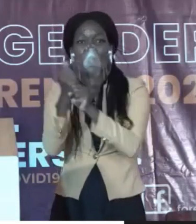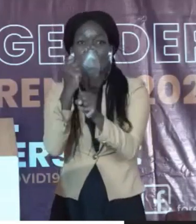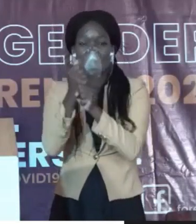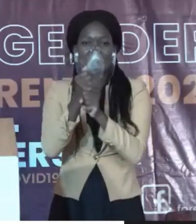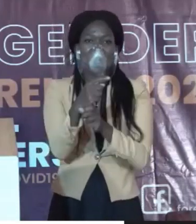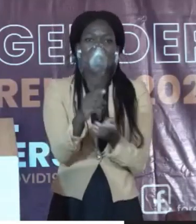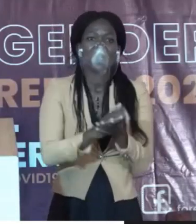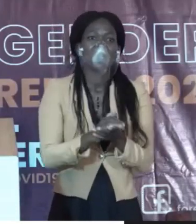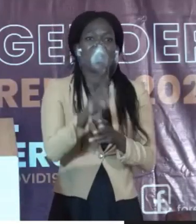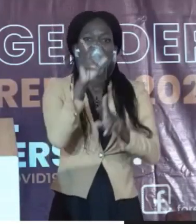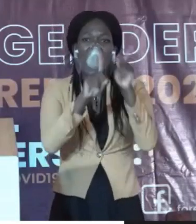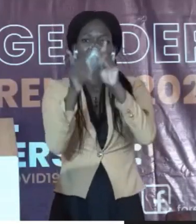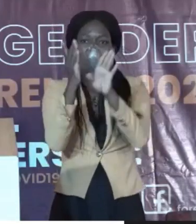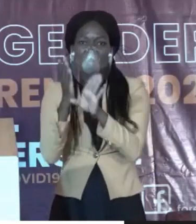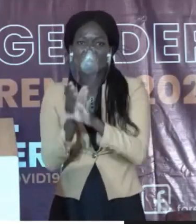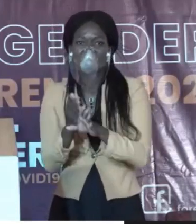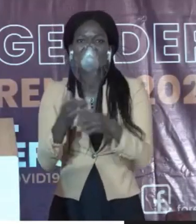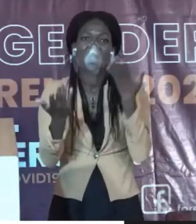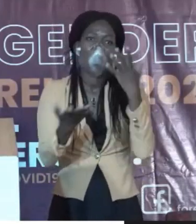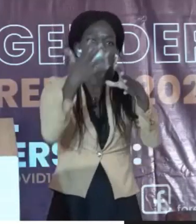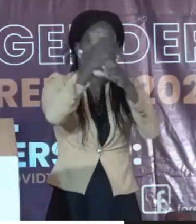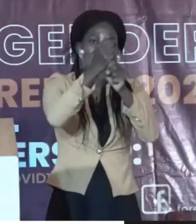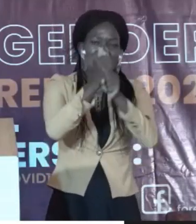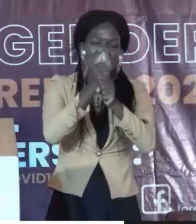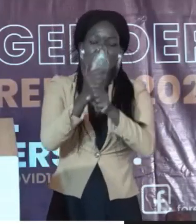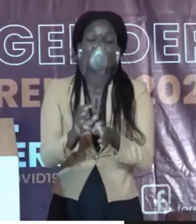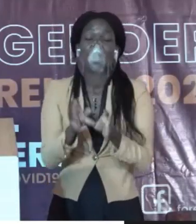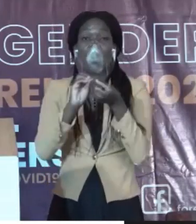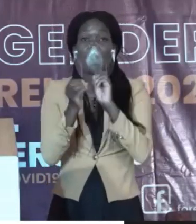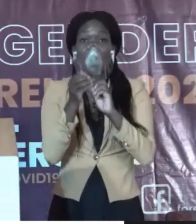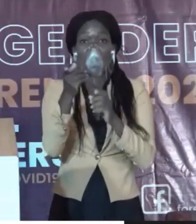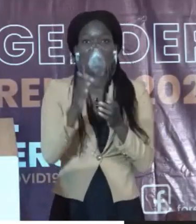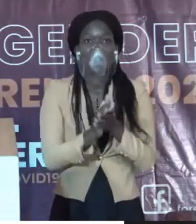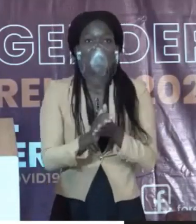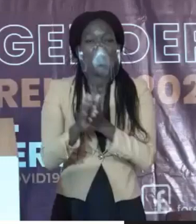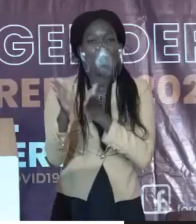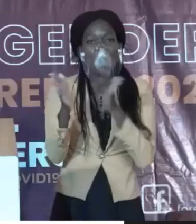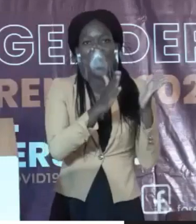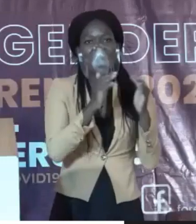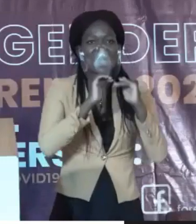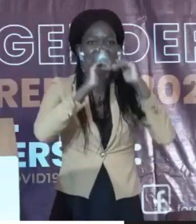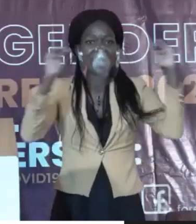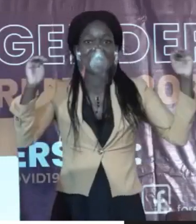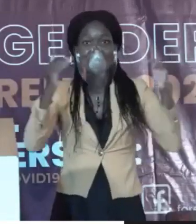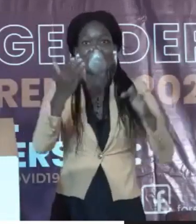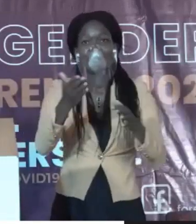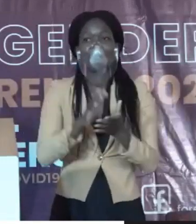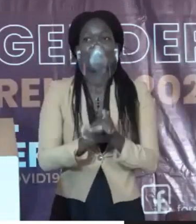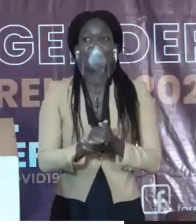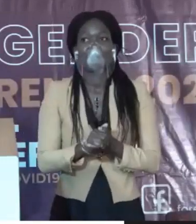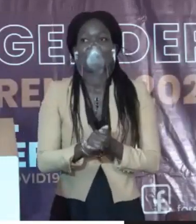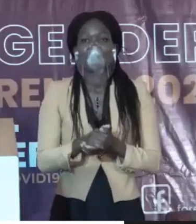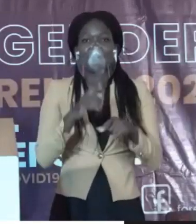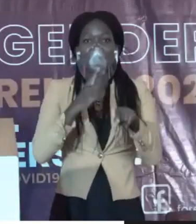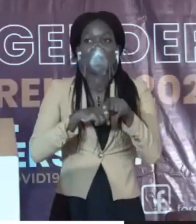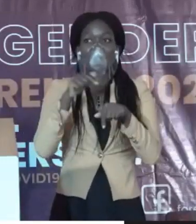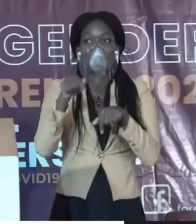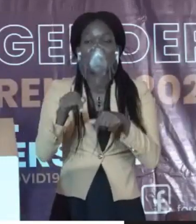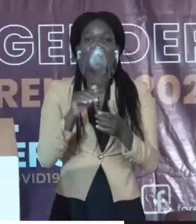individuals, that institutions are playing when it comes to issues of gender equality. At this